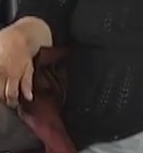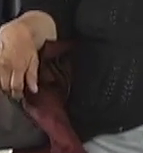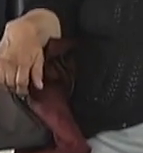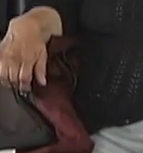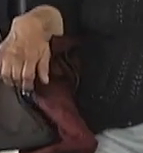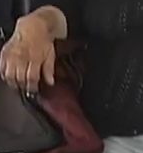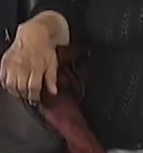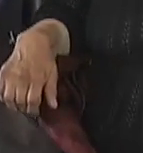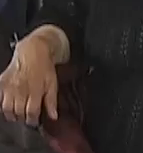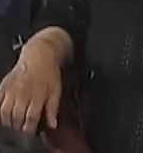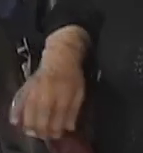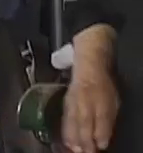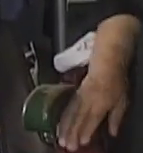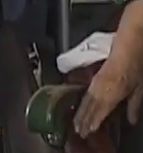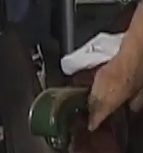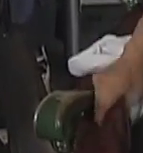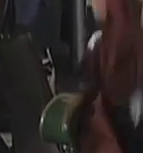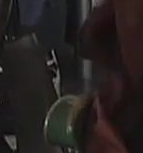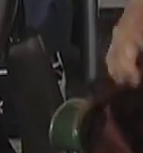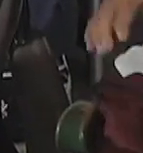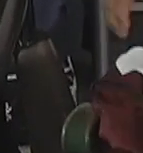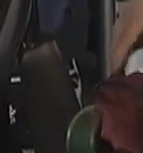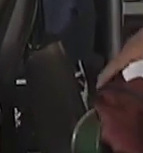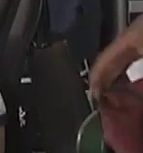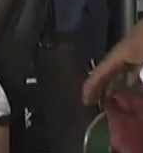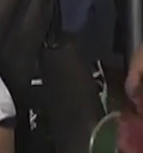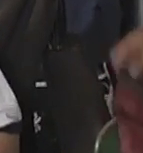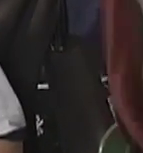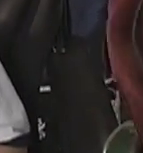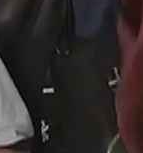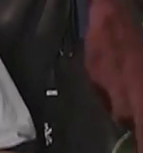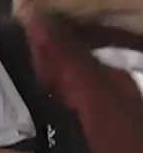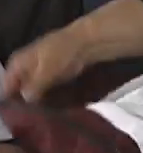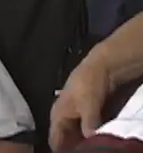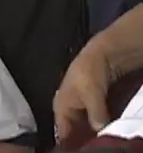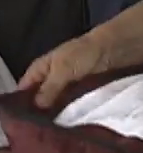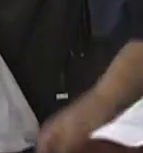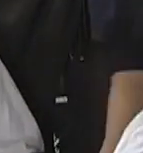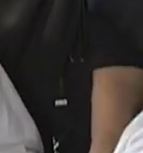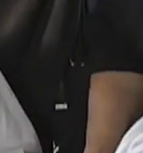All the same. Good.